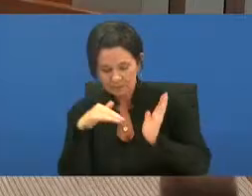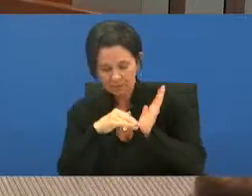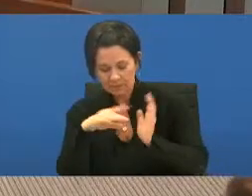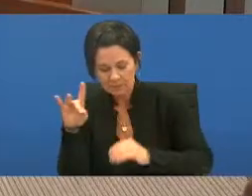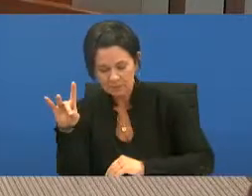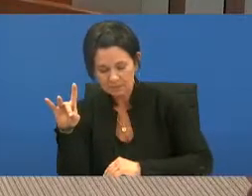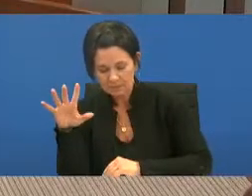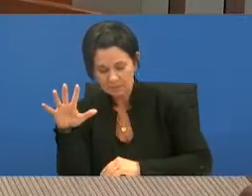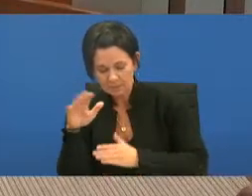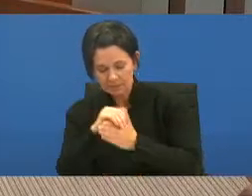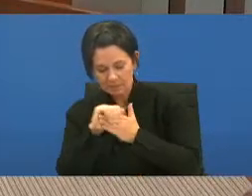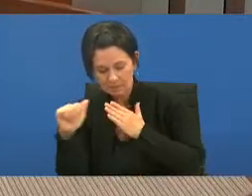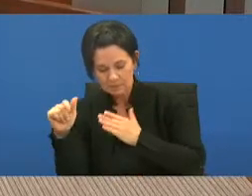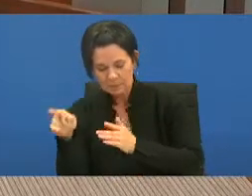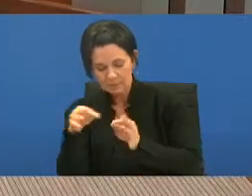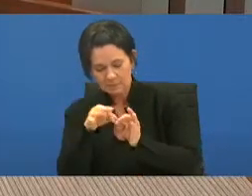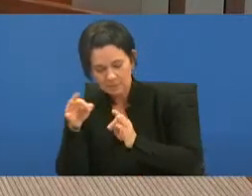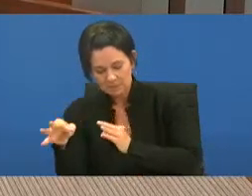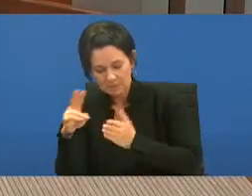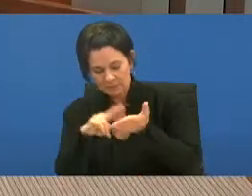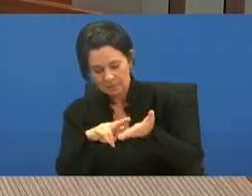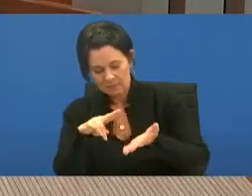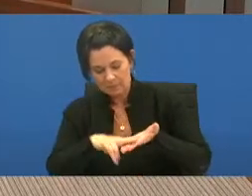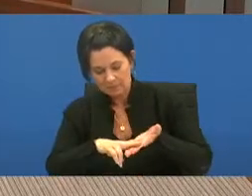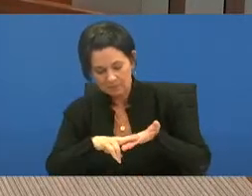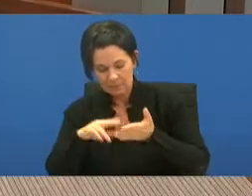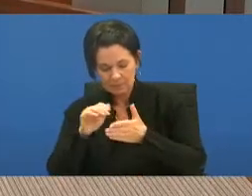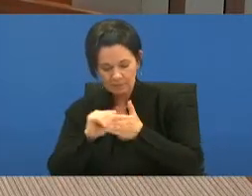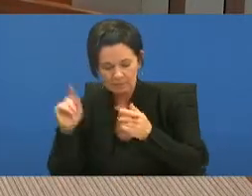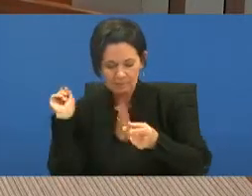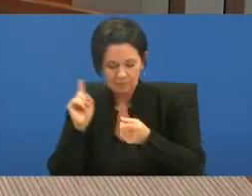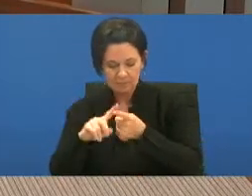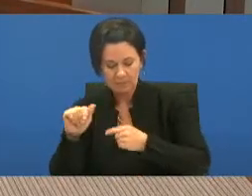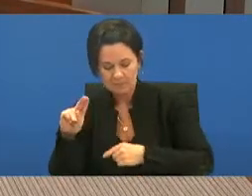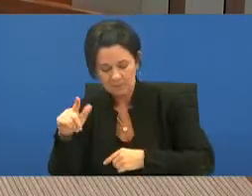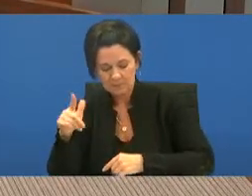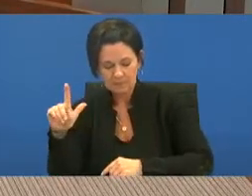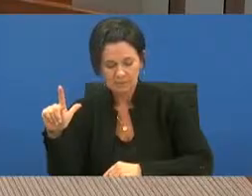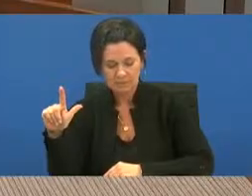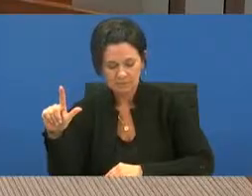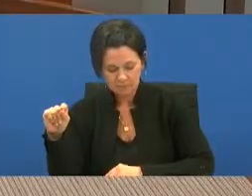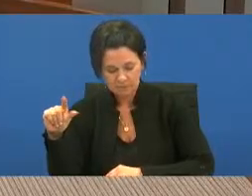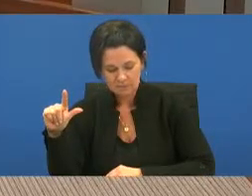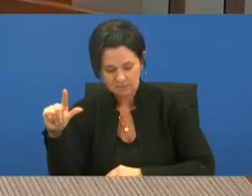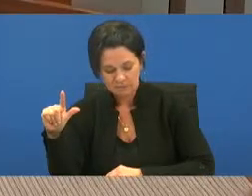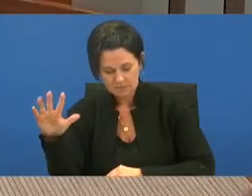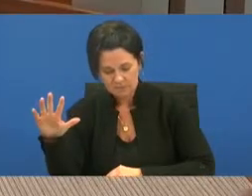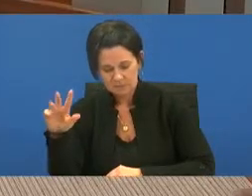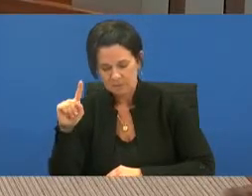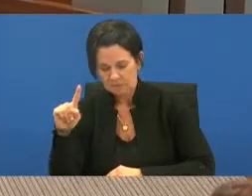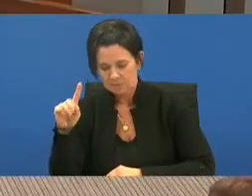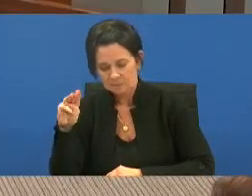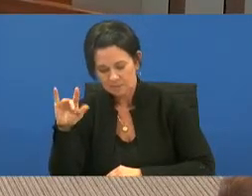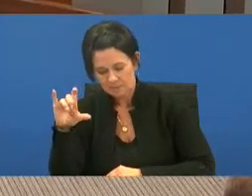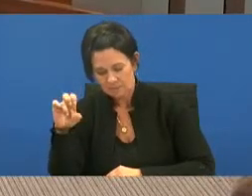$144,185 and extend the contract period till August 31st, 2025 for a total awarded amount of